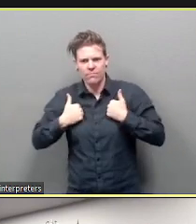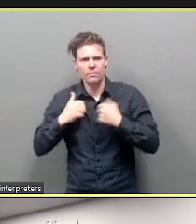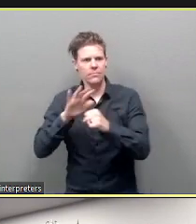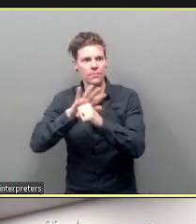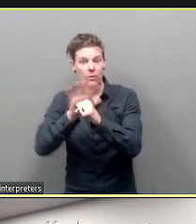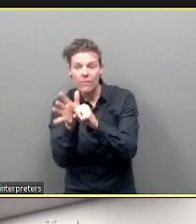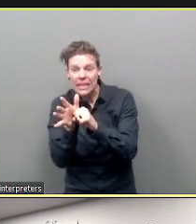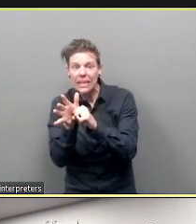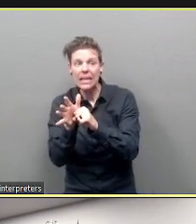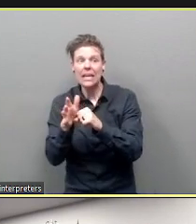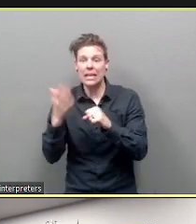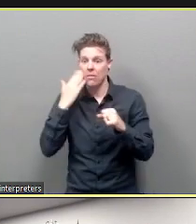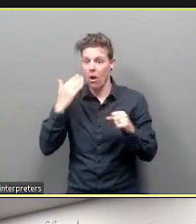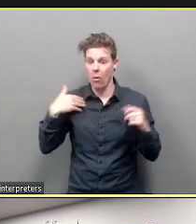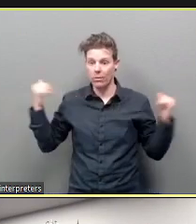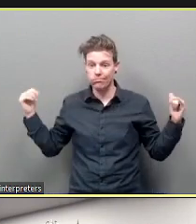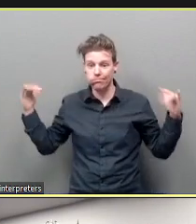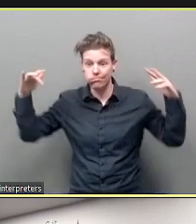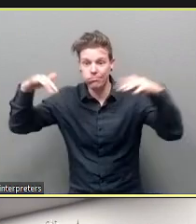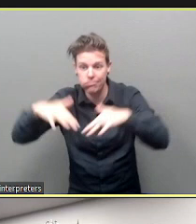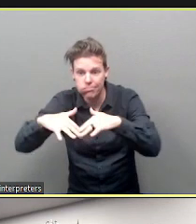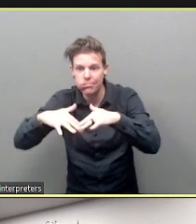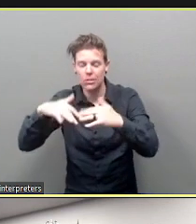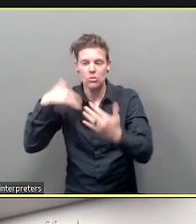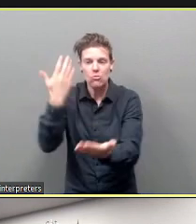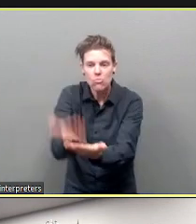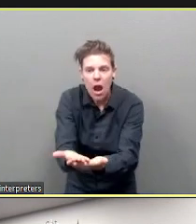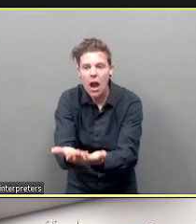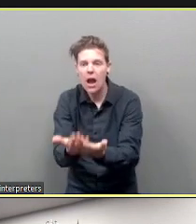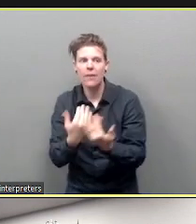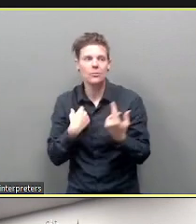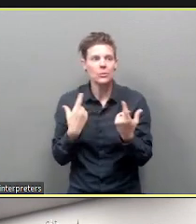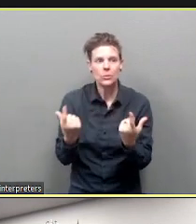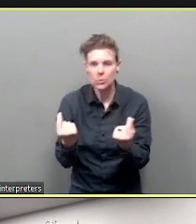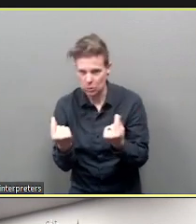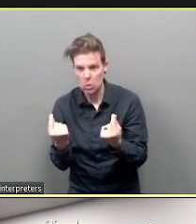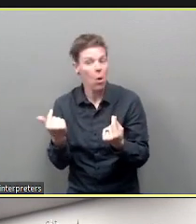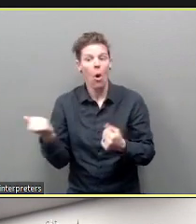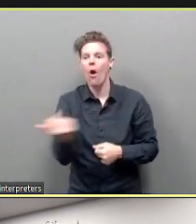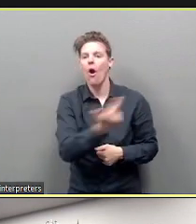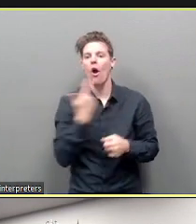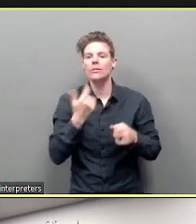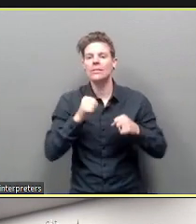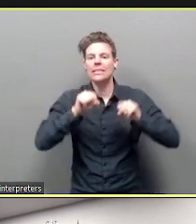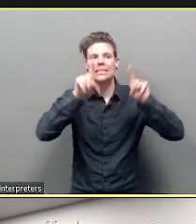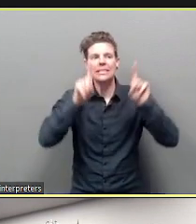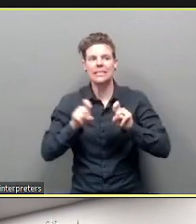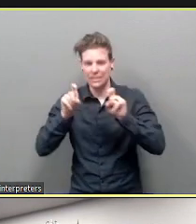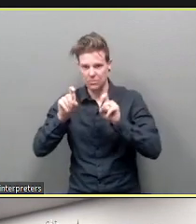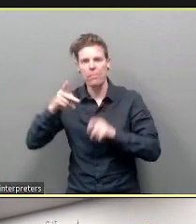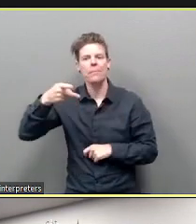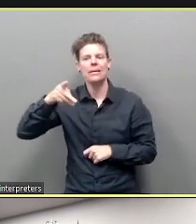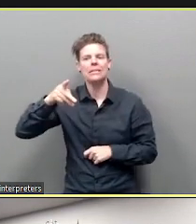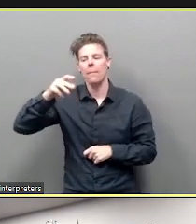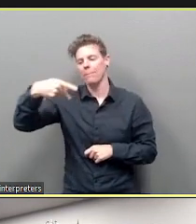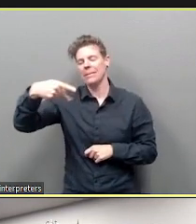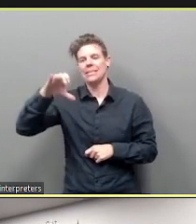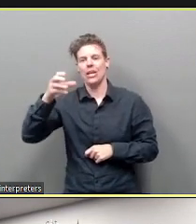got tested either with a PCR test or 2 home tests 2 days